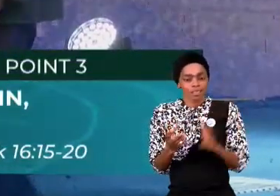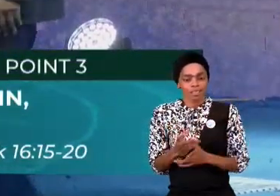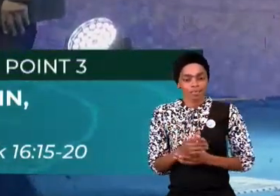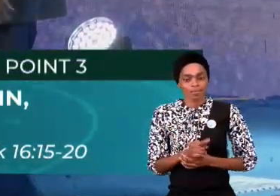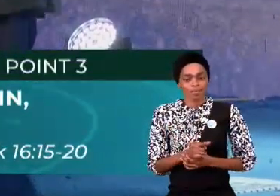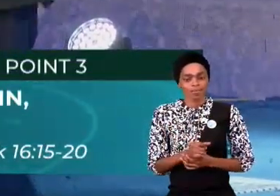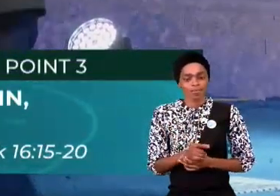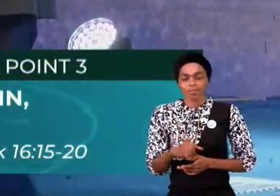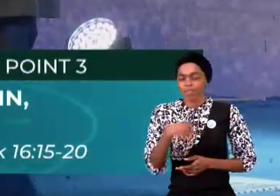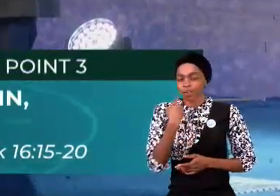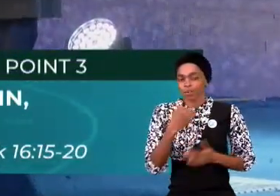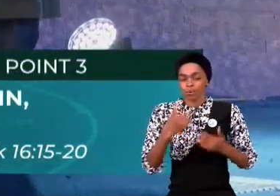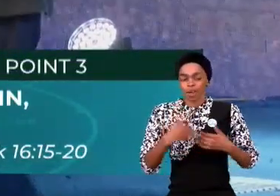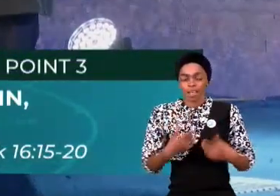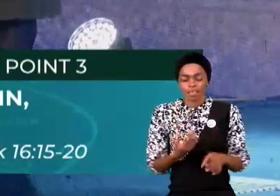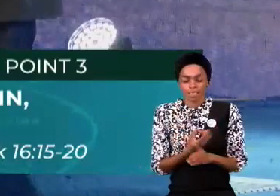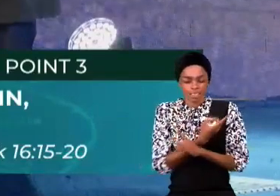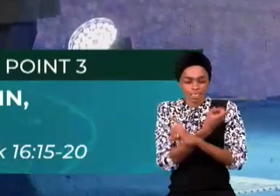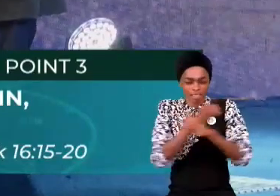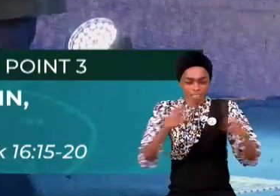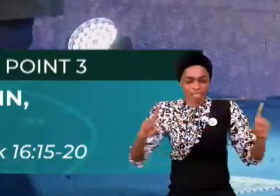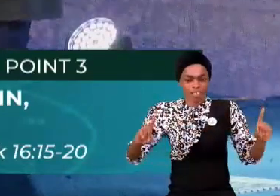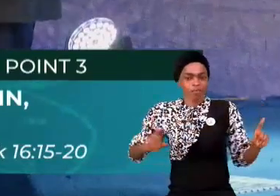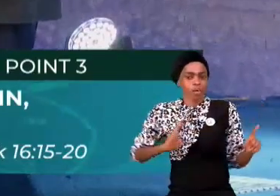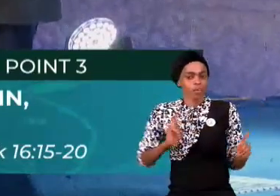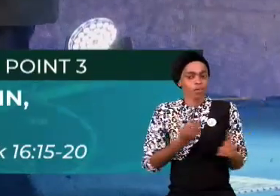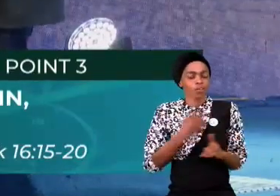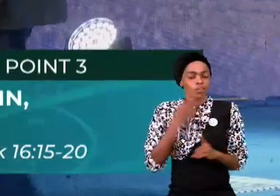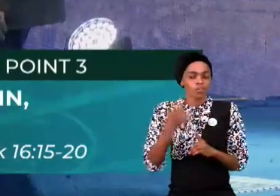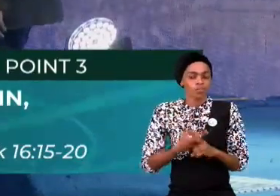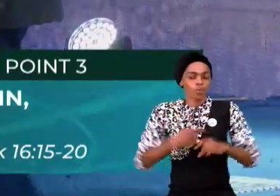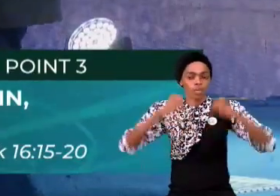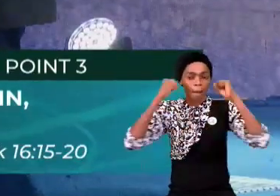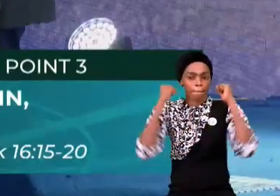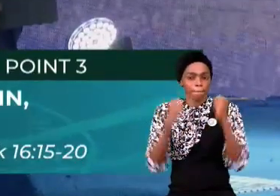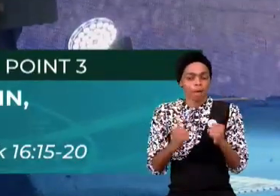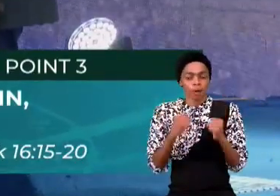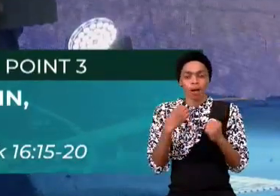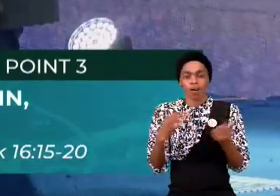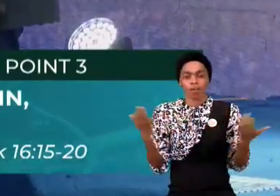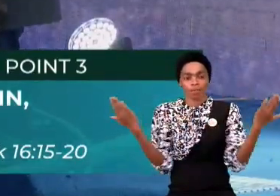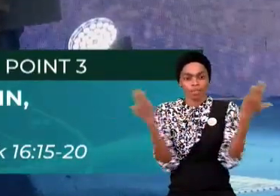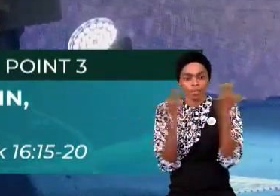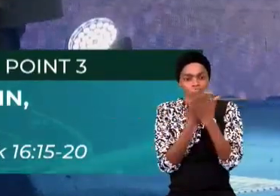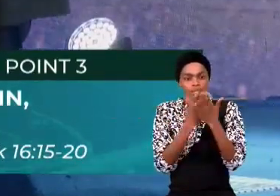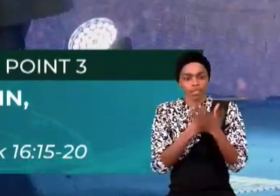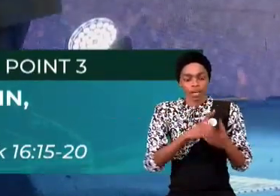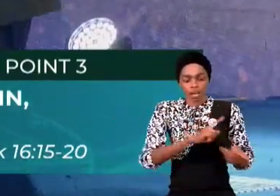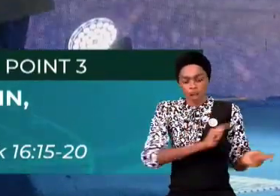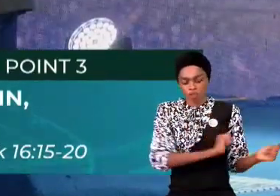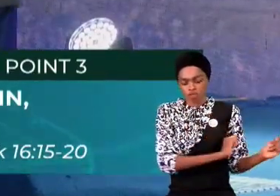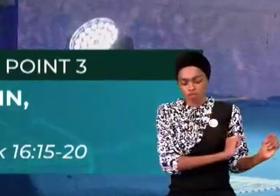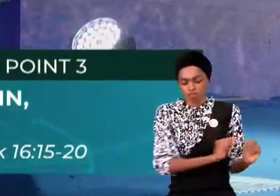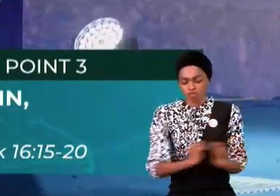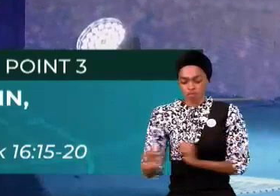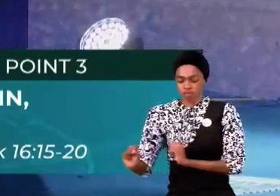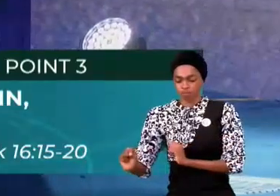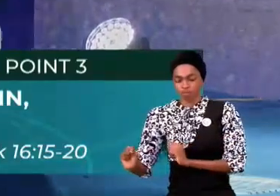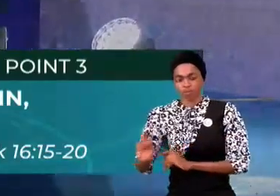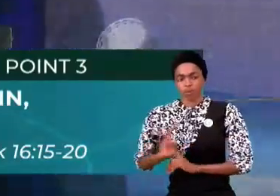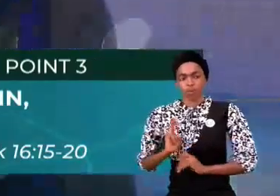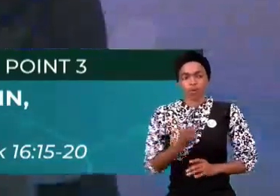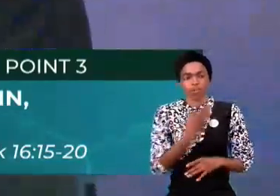of darkness and has translated us into the kingdom of his dear son. He said, that place